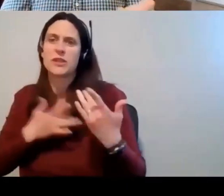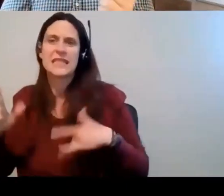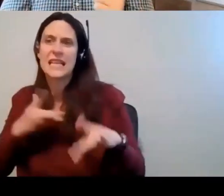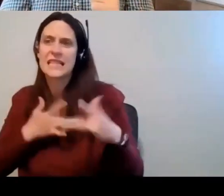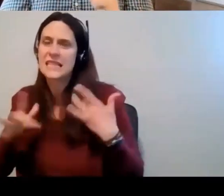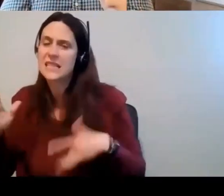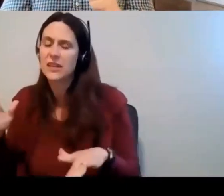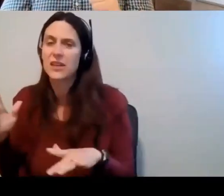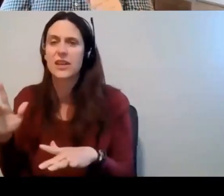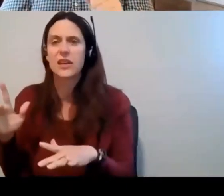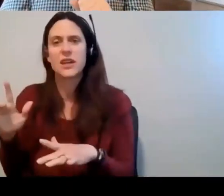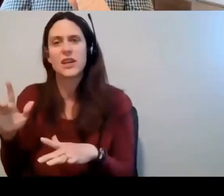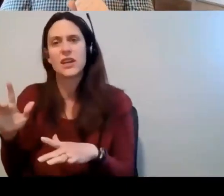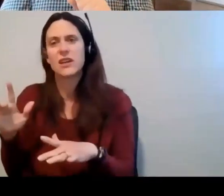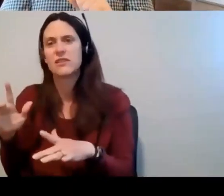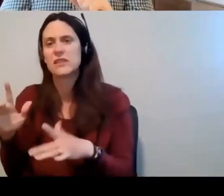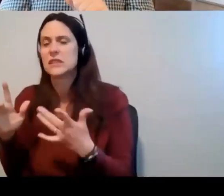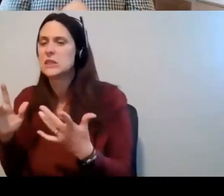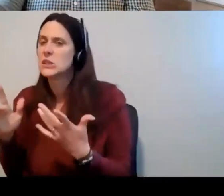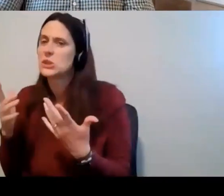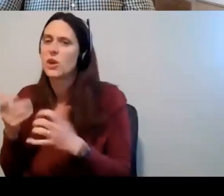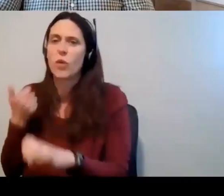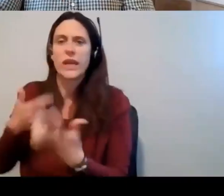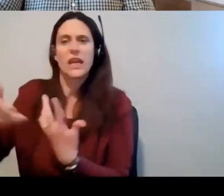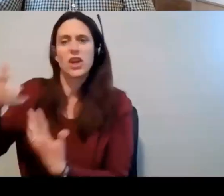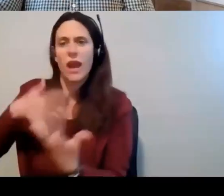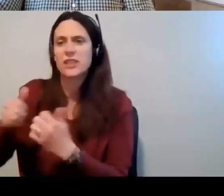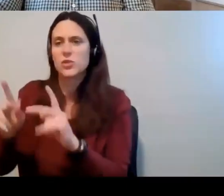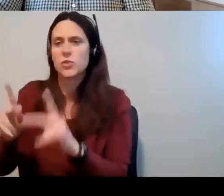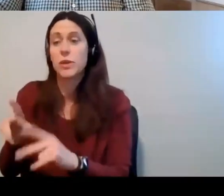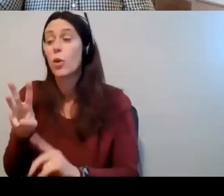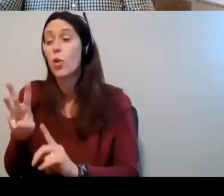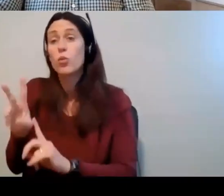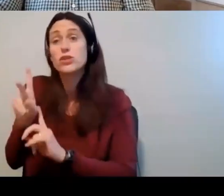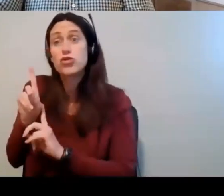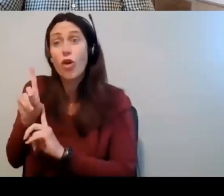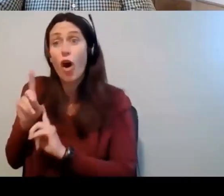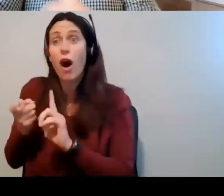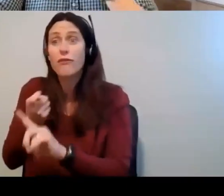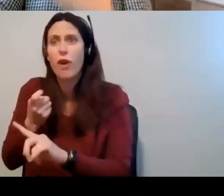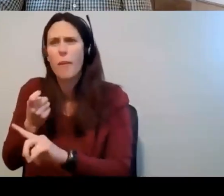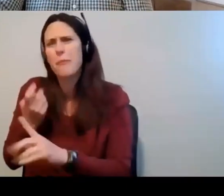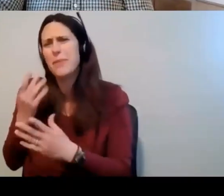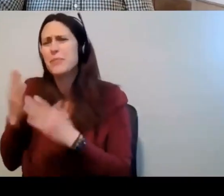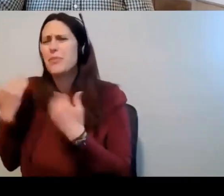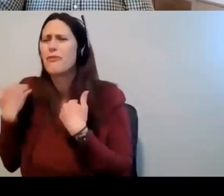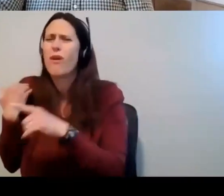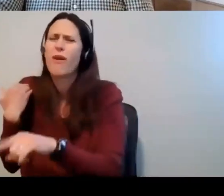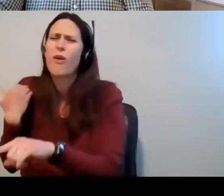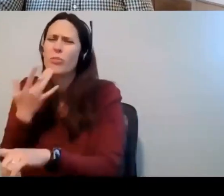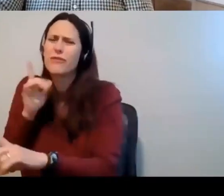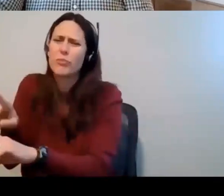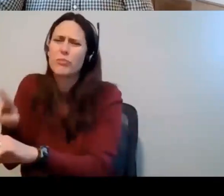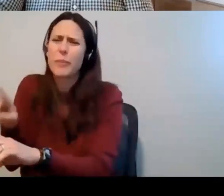but also to potentially interactions with other people. Withdrawal from kind of preferred activities, things that feel